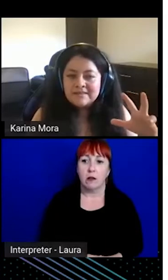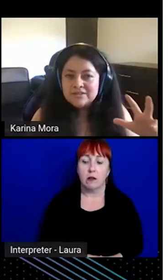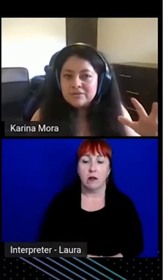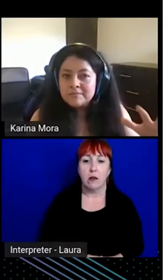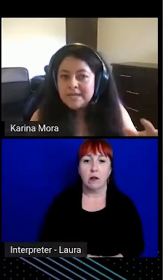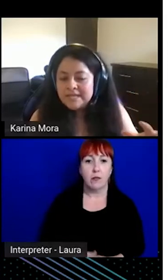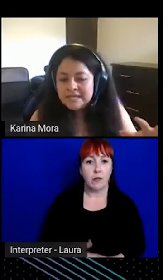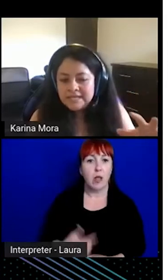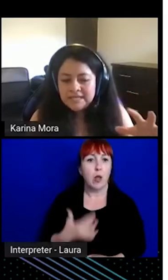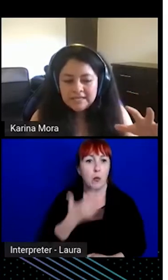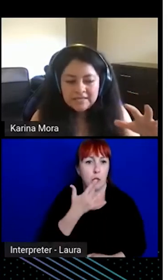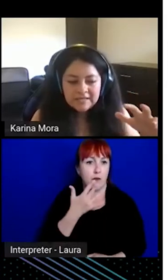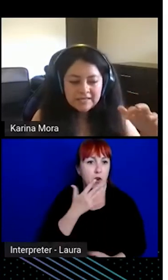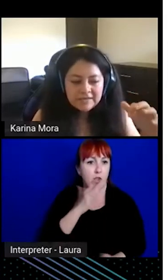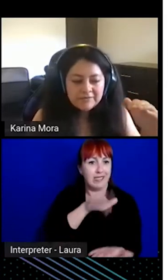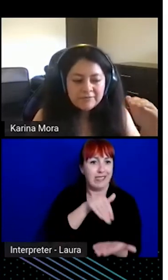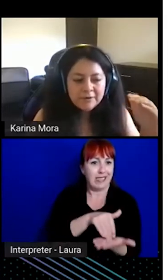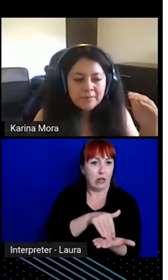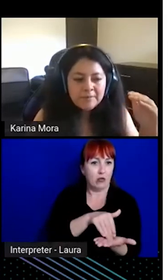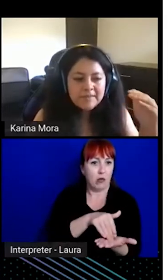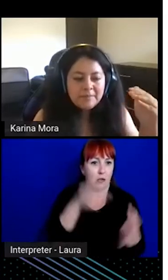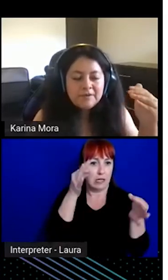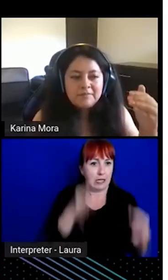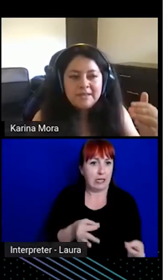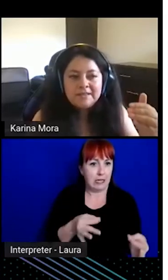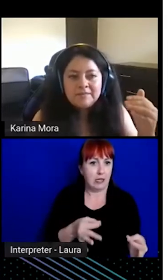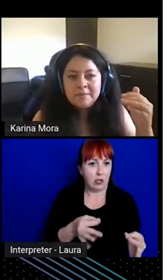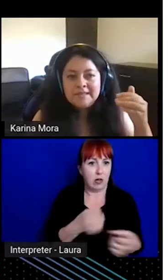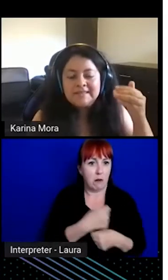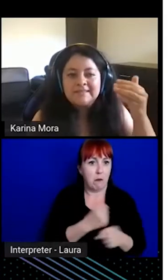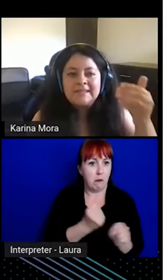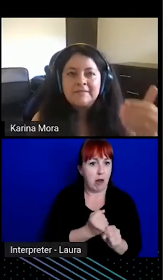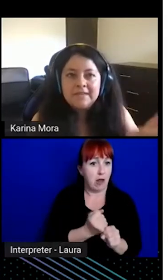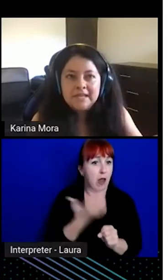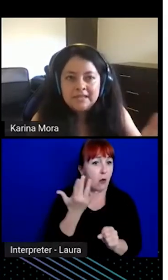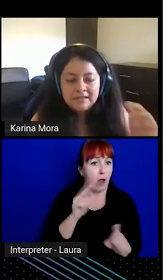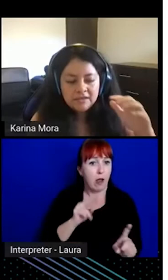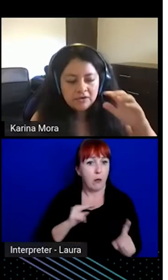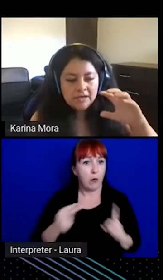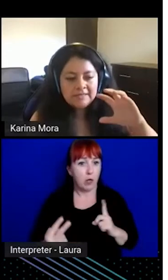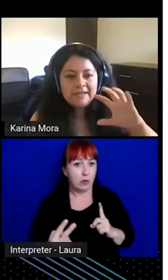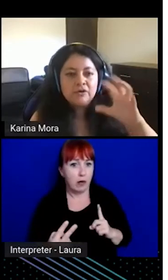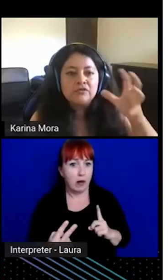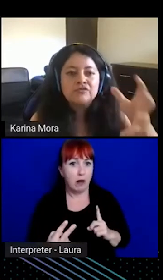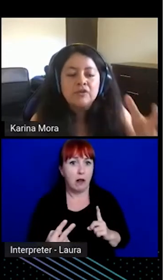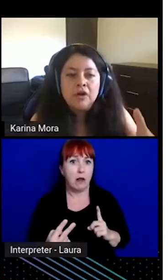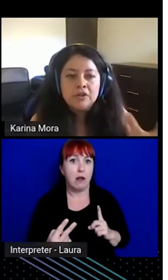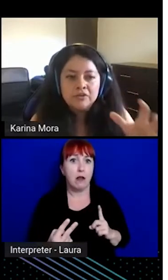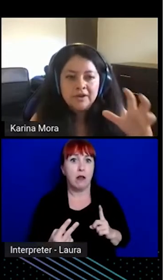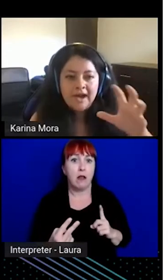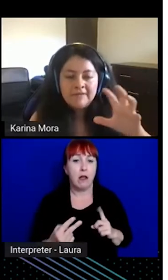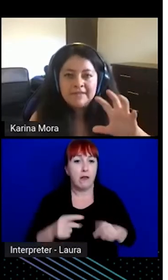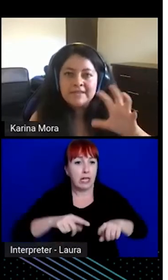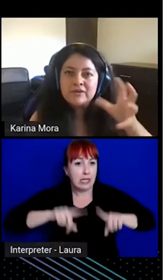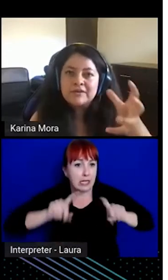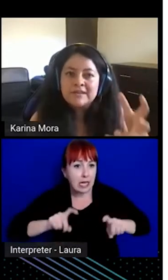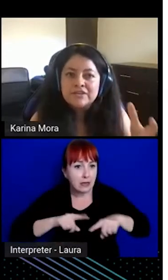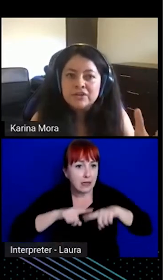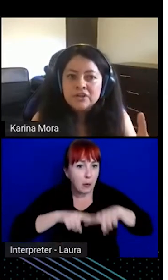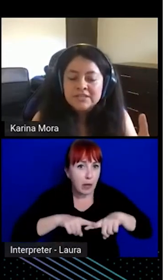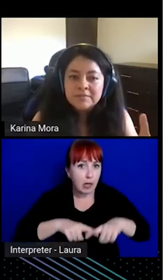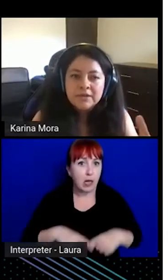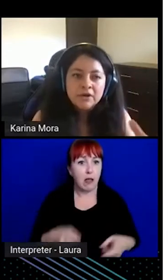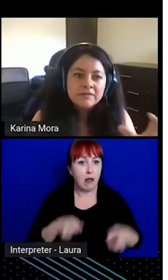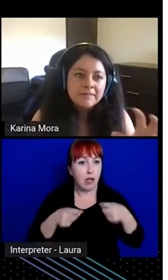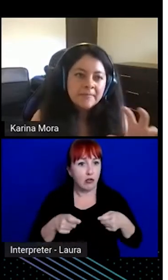centralized decision-making from the perspective of the testability and the control you have in the